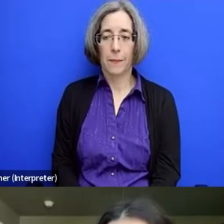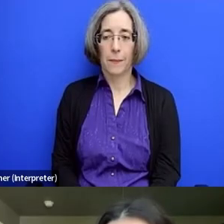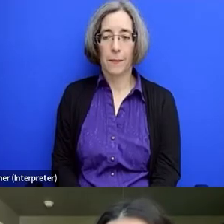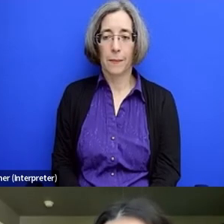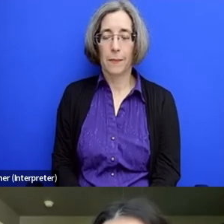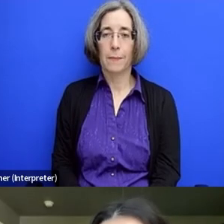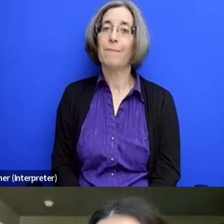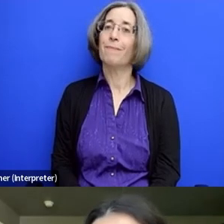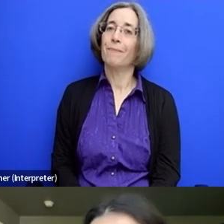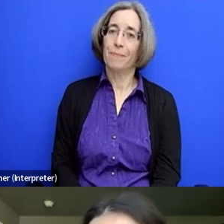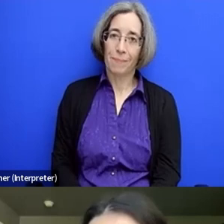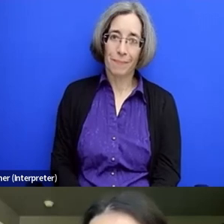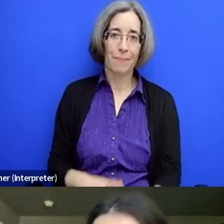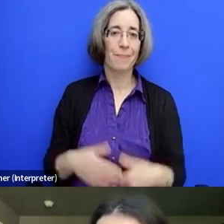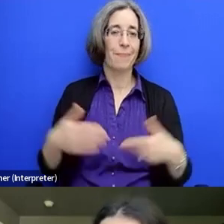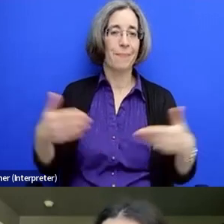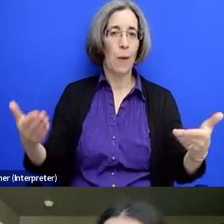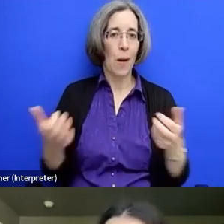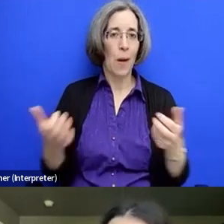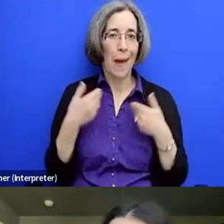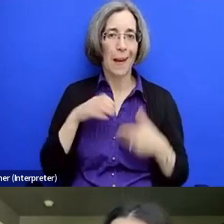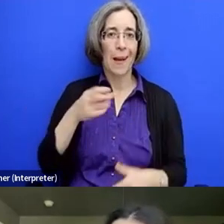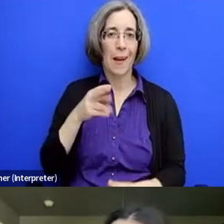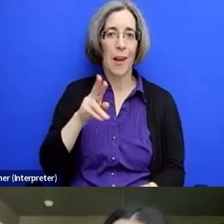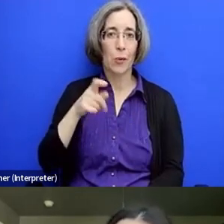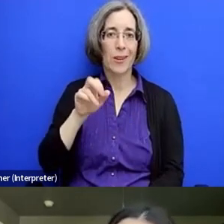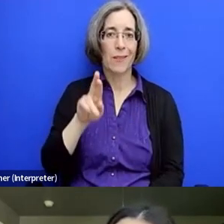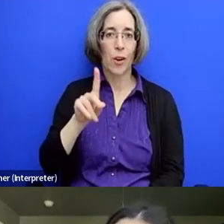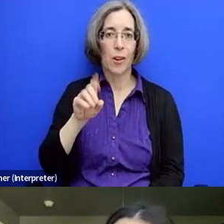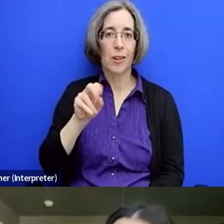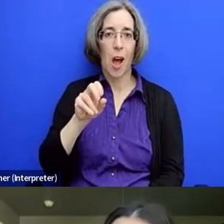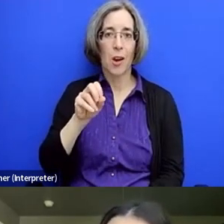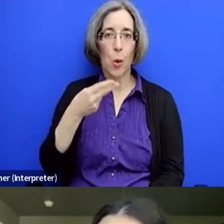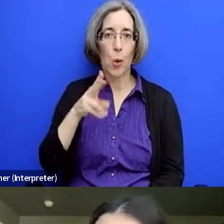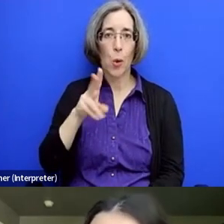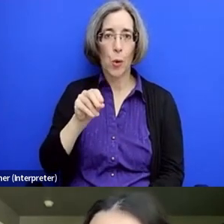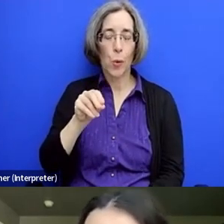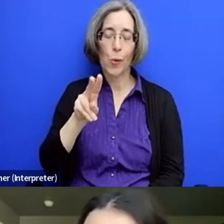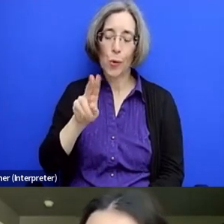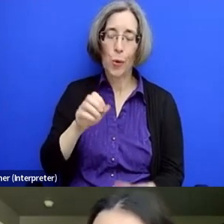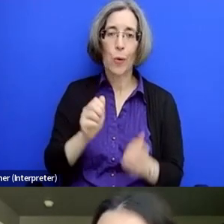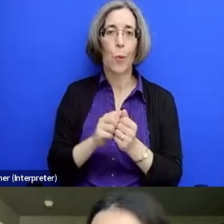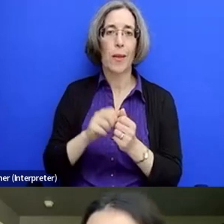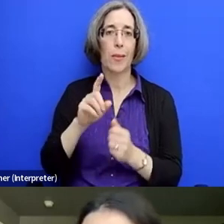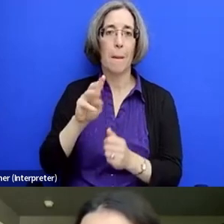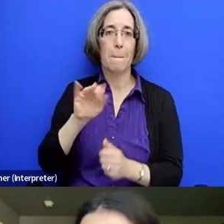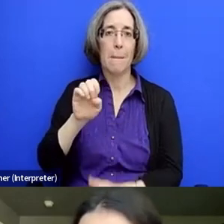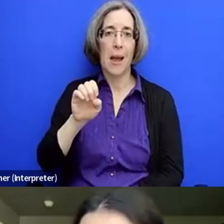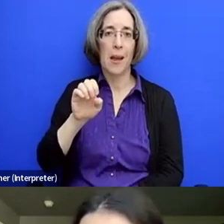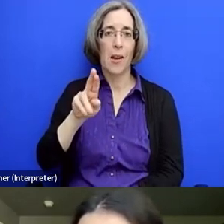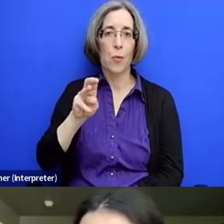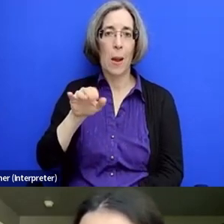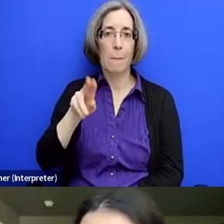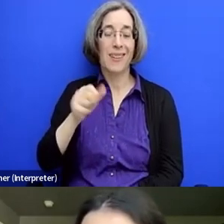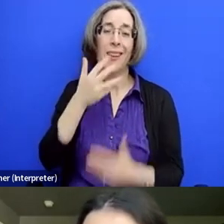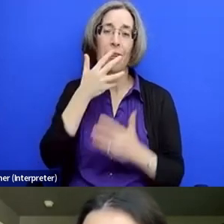Welcome back. This is Christopher Donahue and Mike Rembis. Unfortunately, Professor Burke is not able to join us,